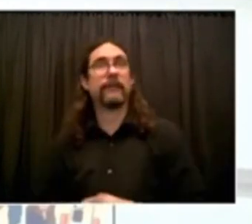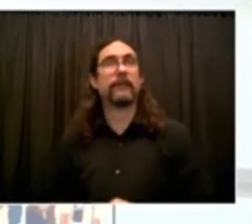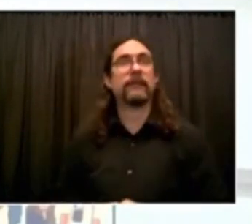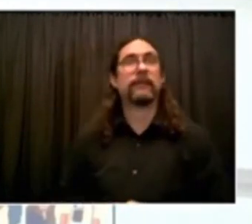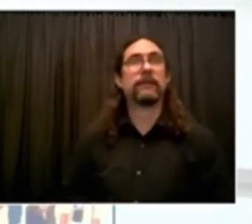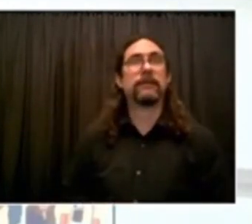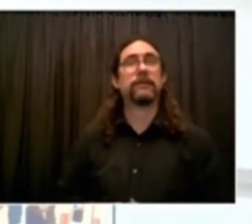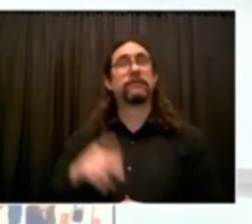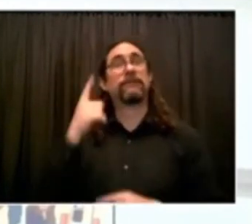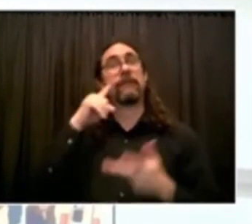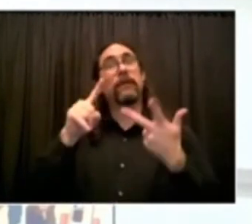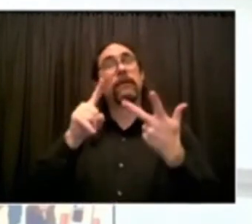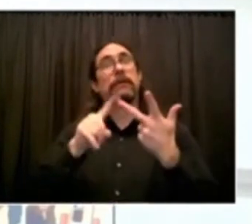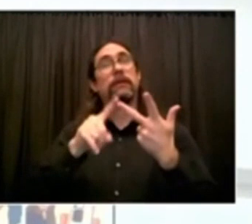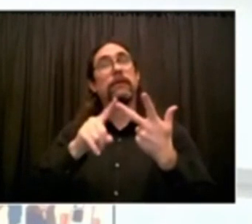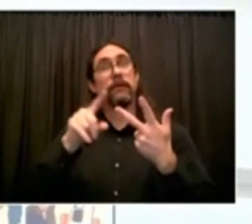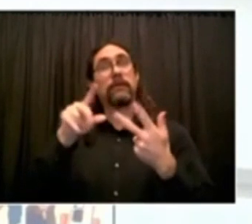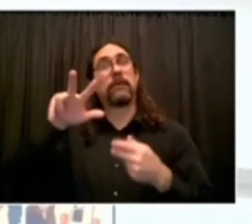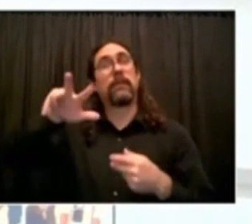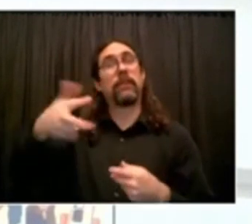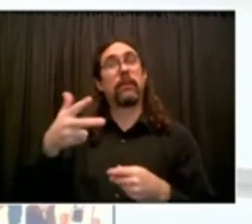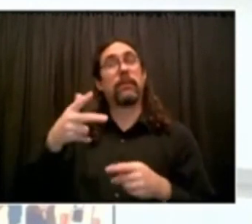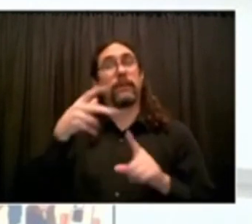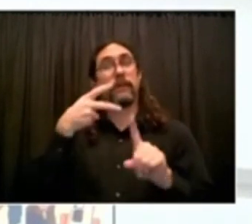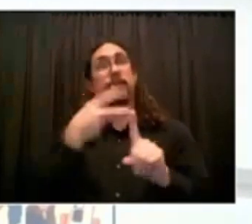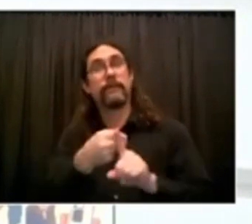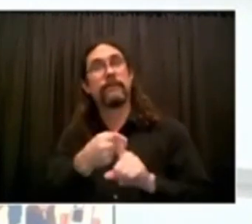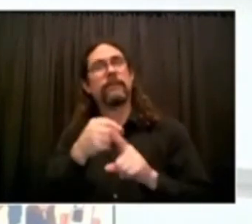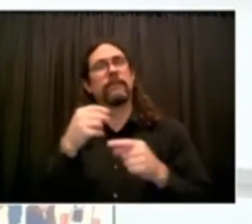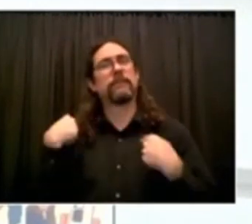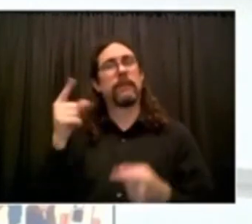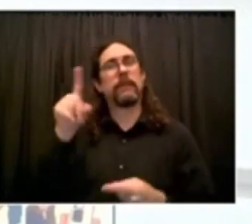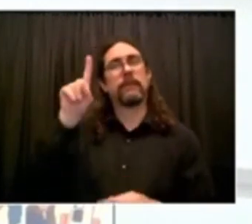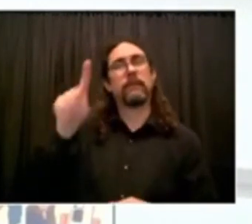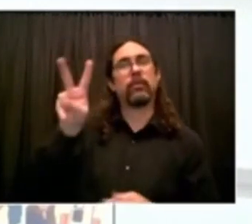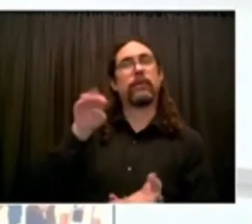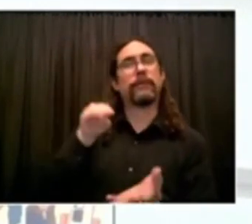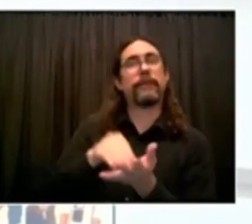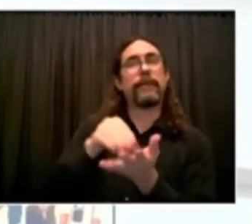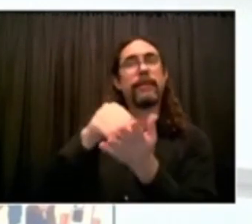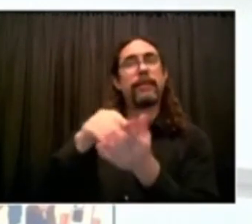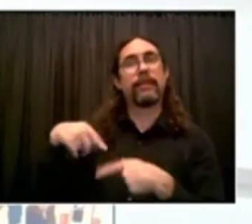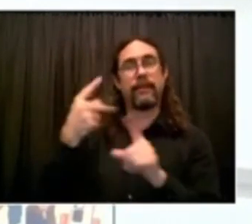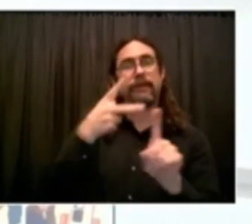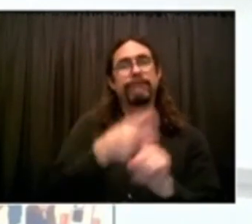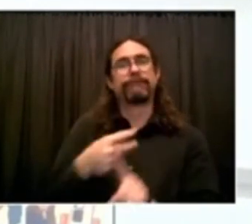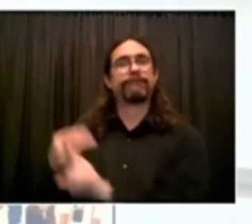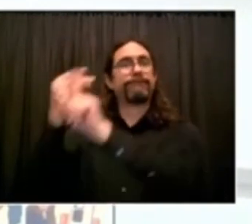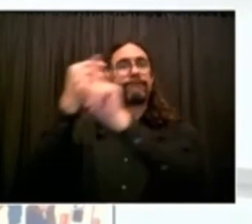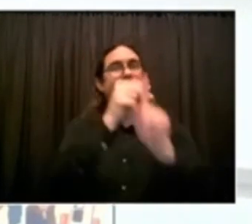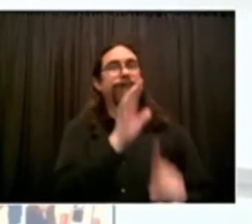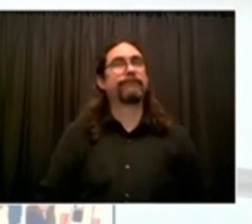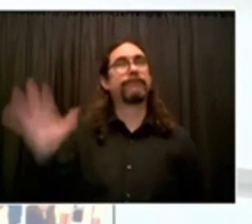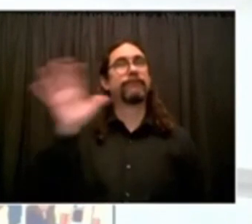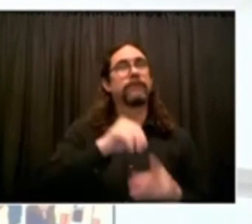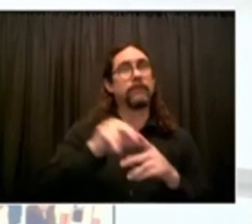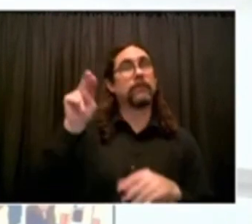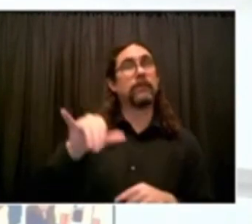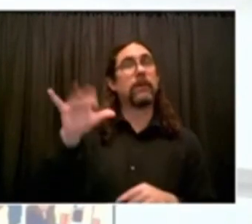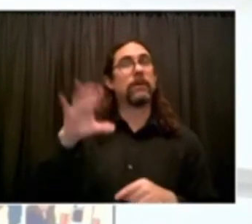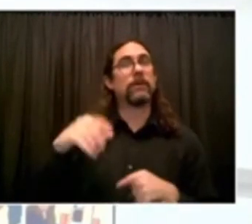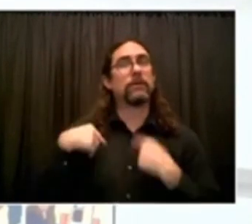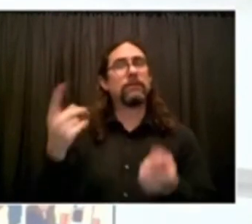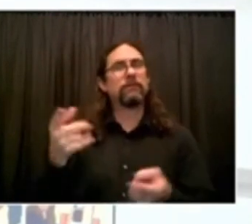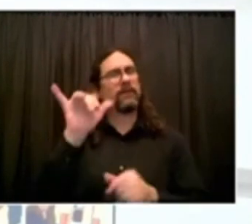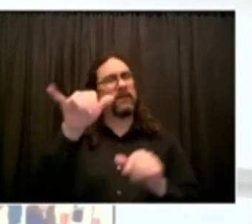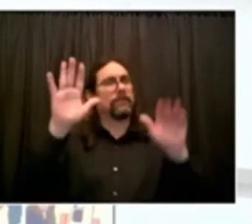for their commitment to common sense precautions, particularly masking, testing, improving ventilation, and staying home when